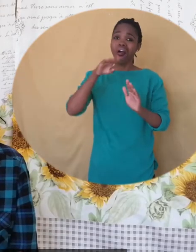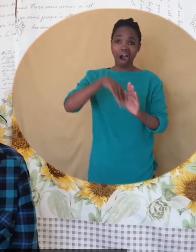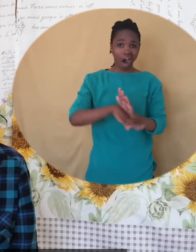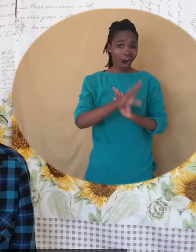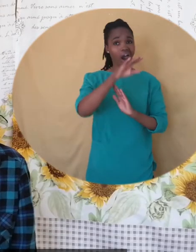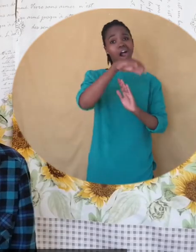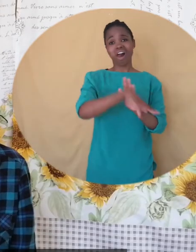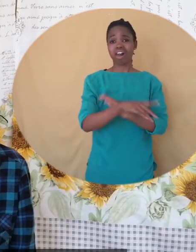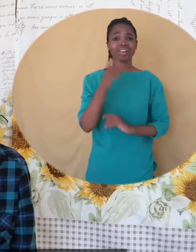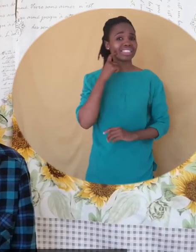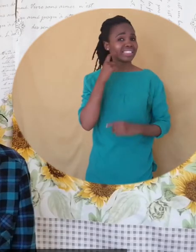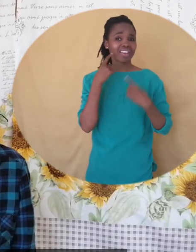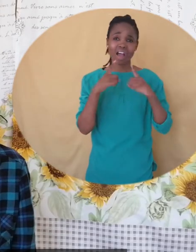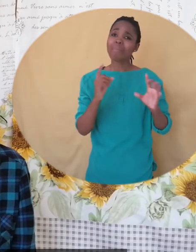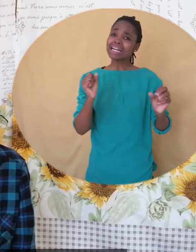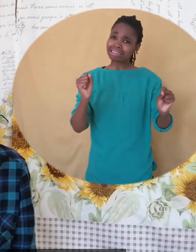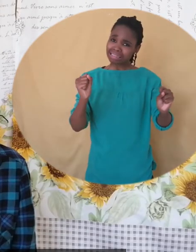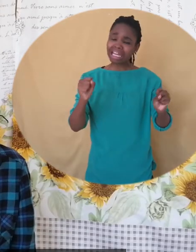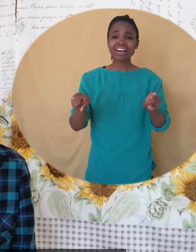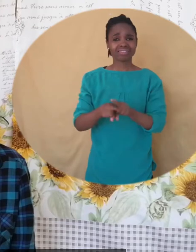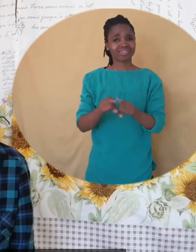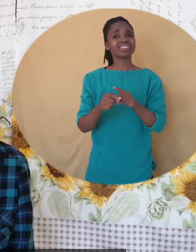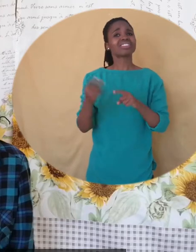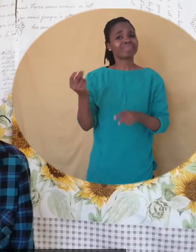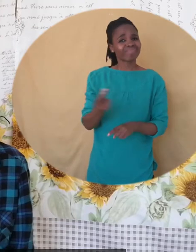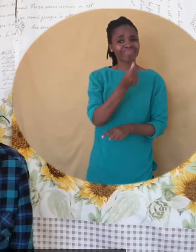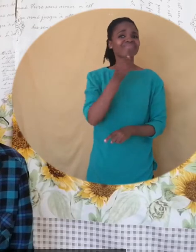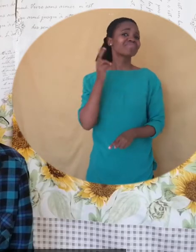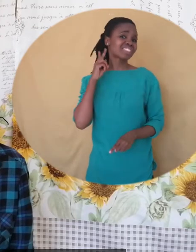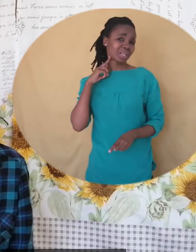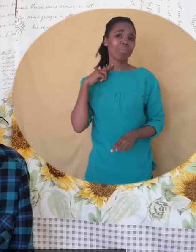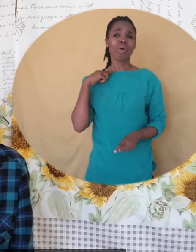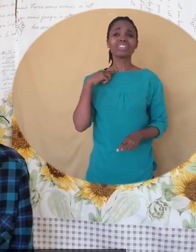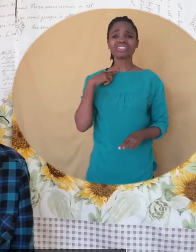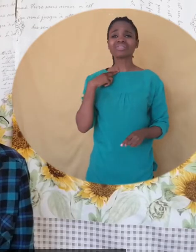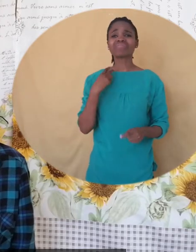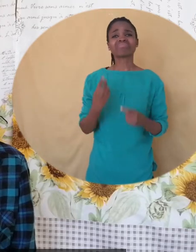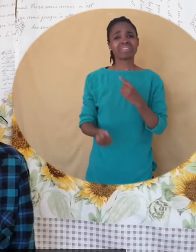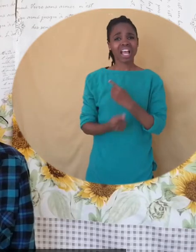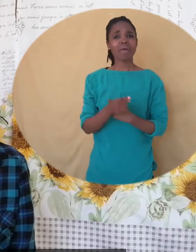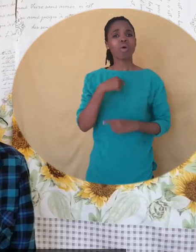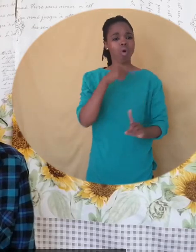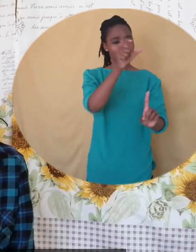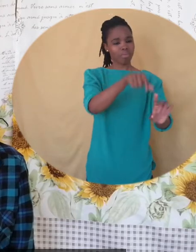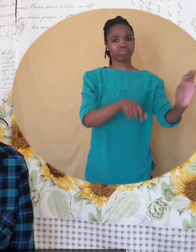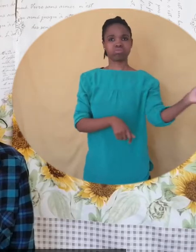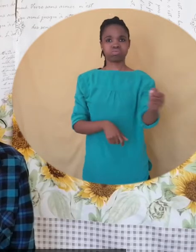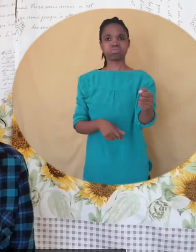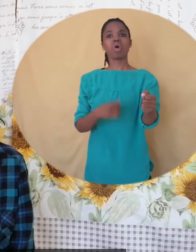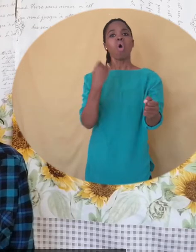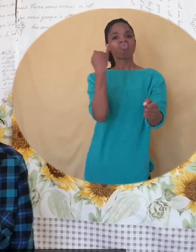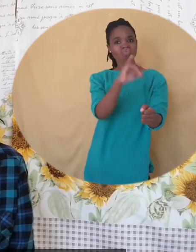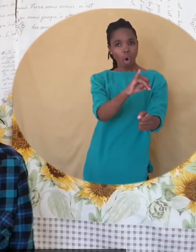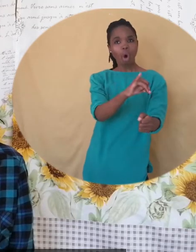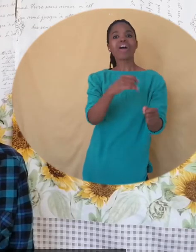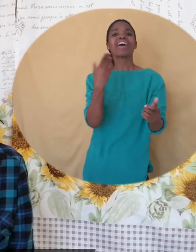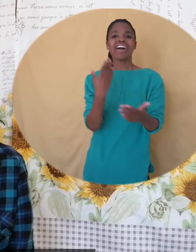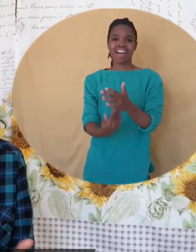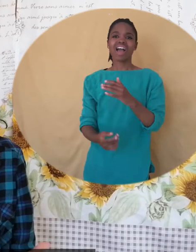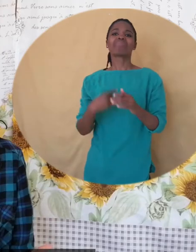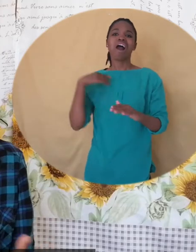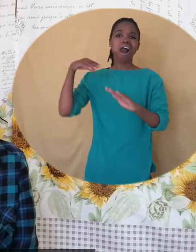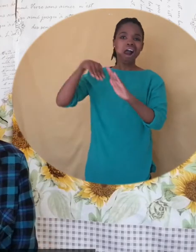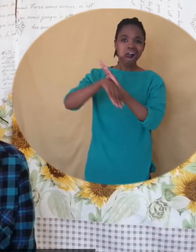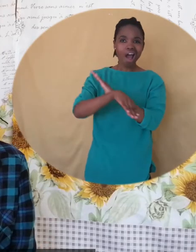the ups and downs of writing a book, and also getting burnt, unfortunately, in choosing the wrong publisher